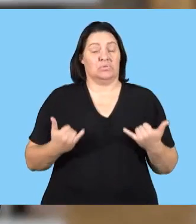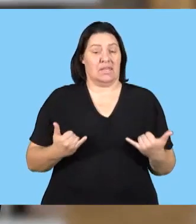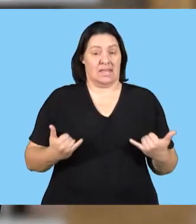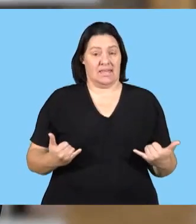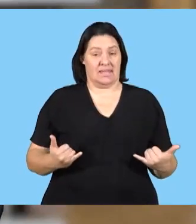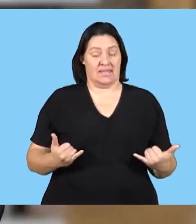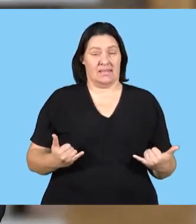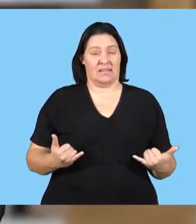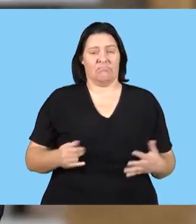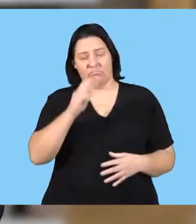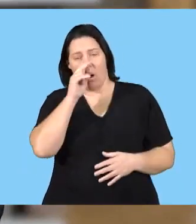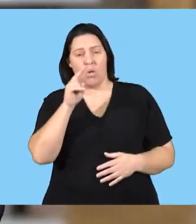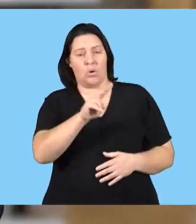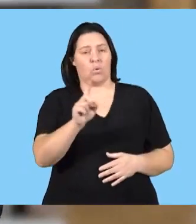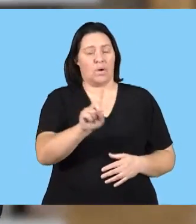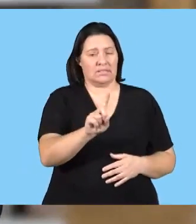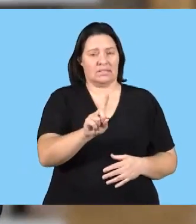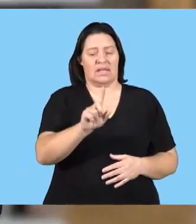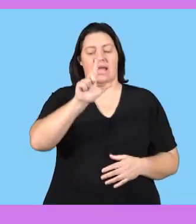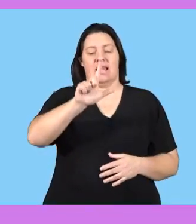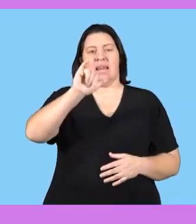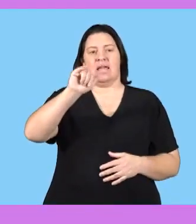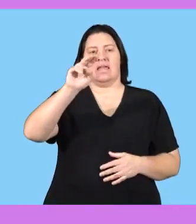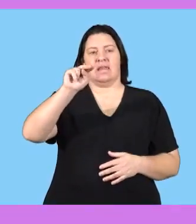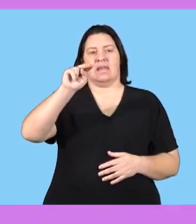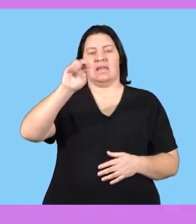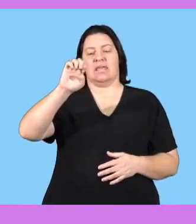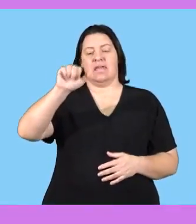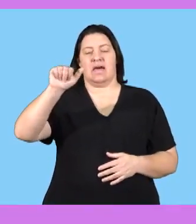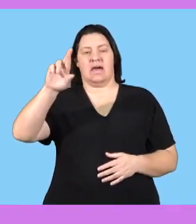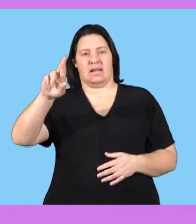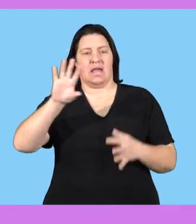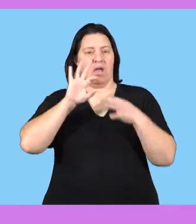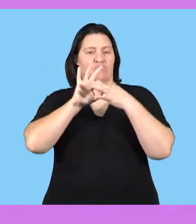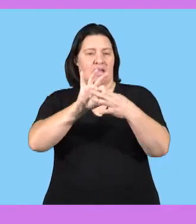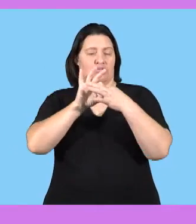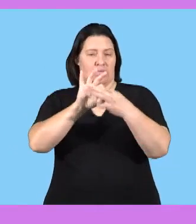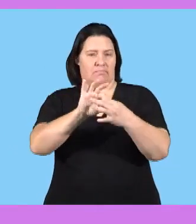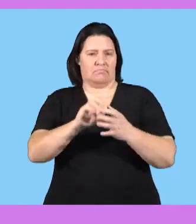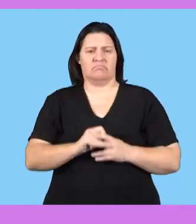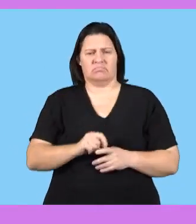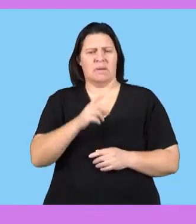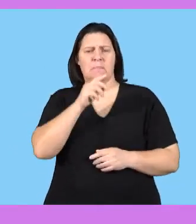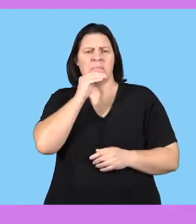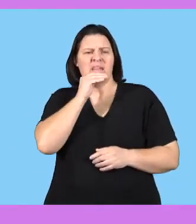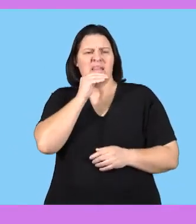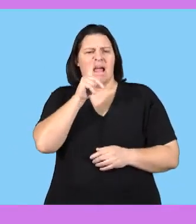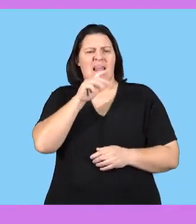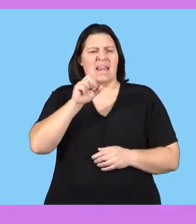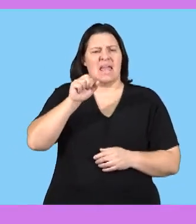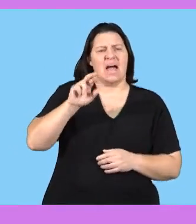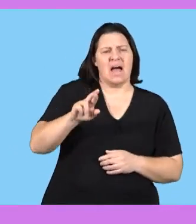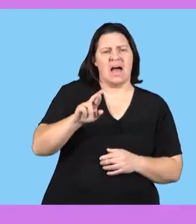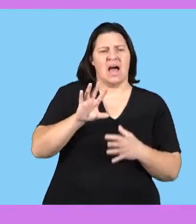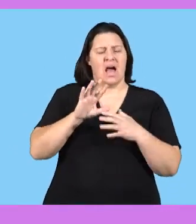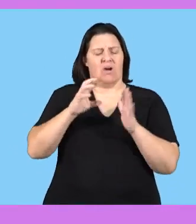Today, we will be looking at linear relationships. When we talk about the linear relationship